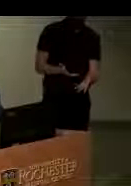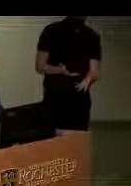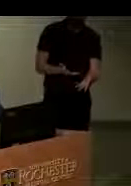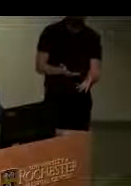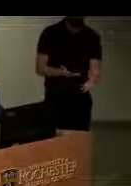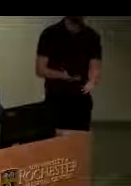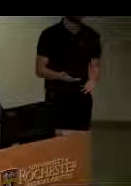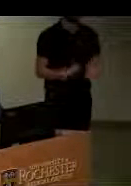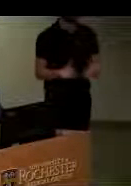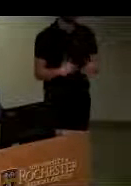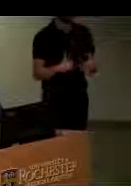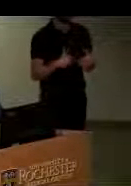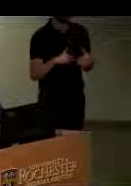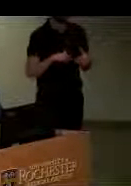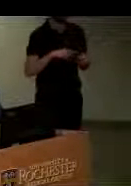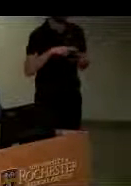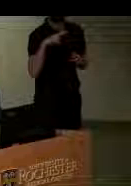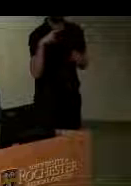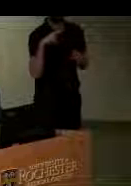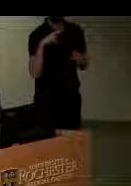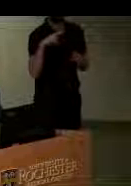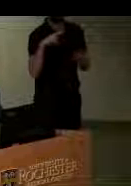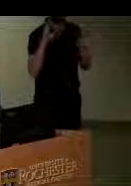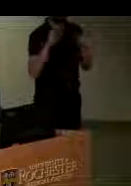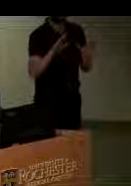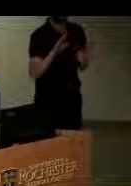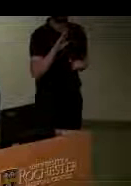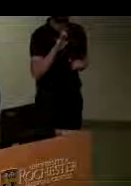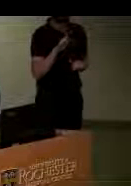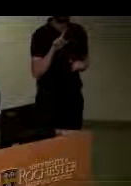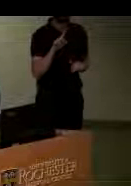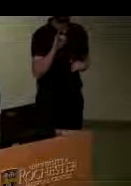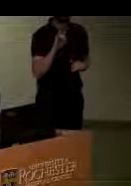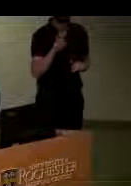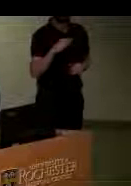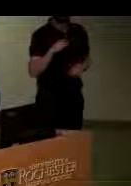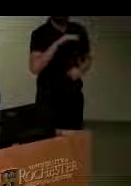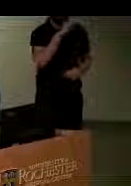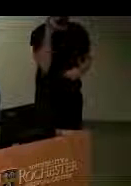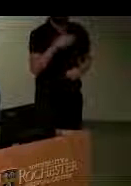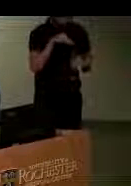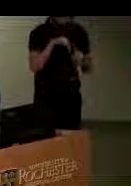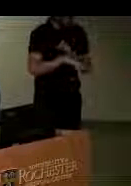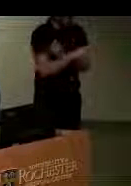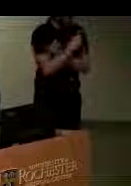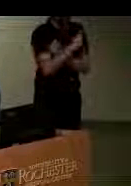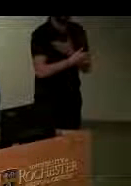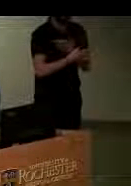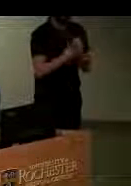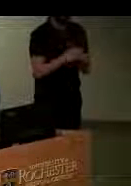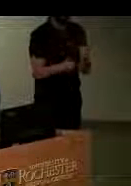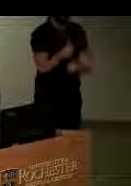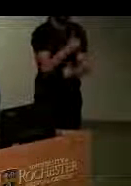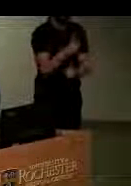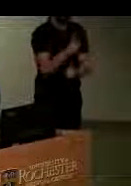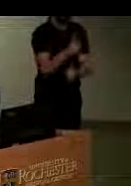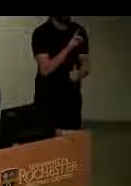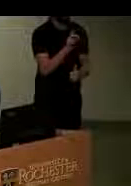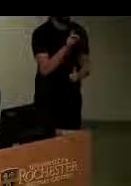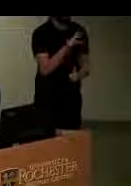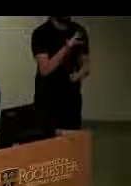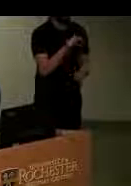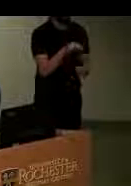so fantastic because at Bellevue, I never went in the patient's room with an attending. I don't think ever